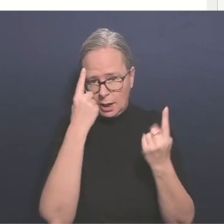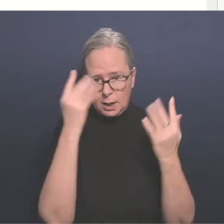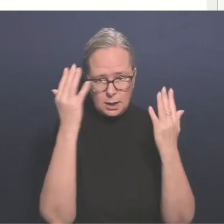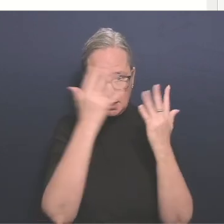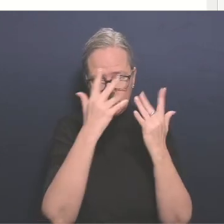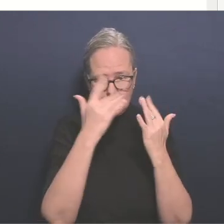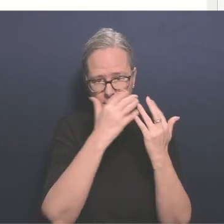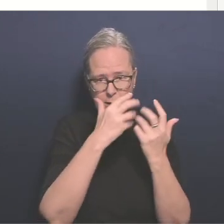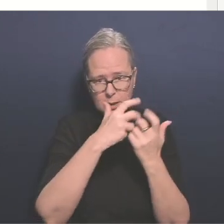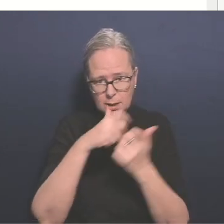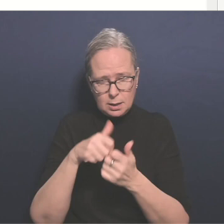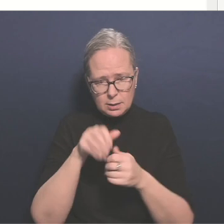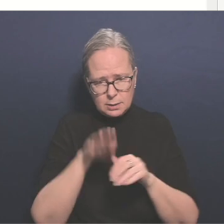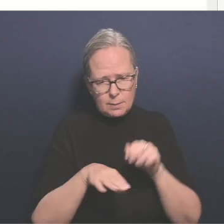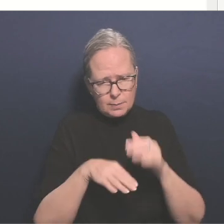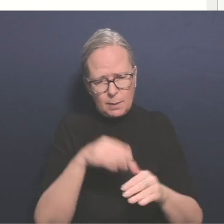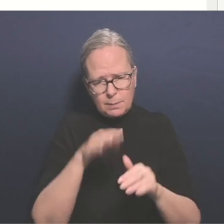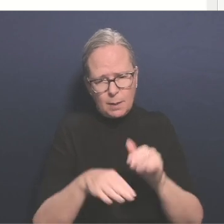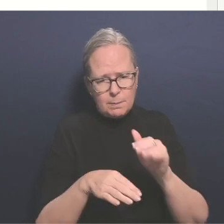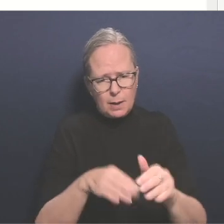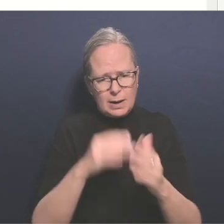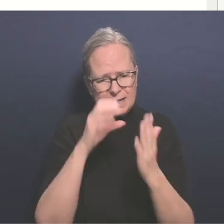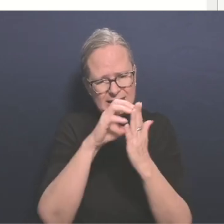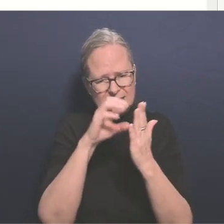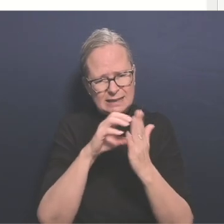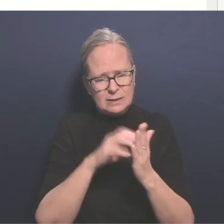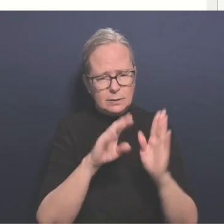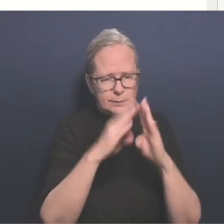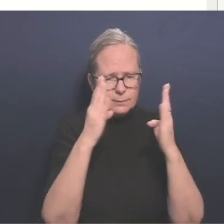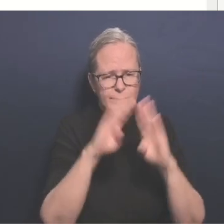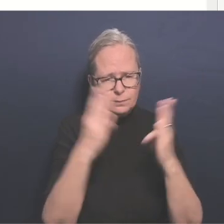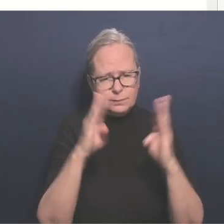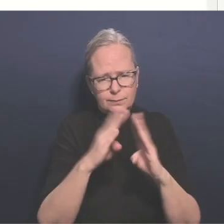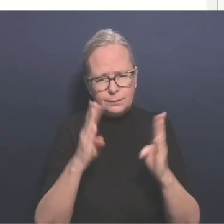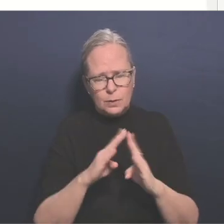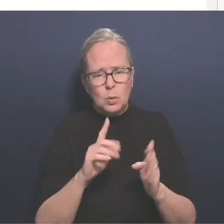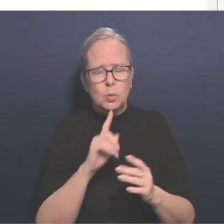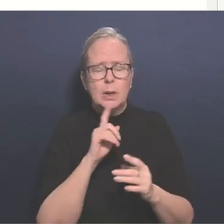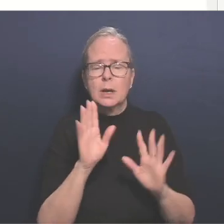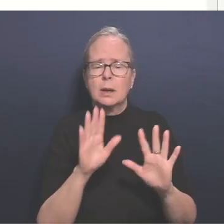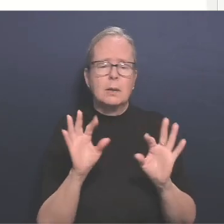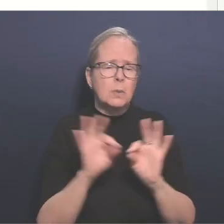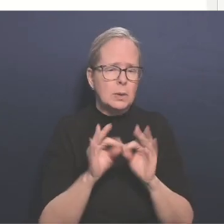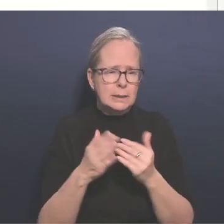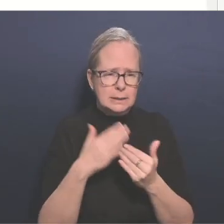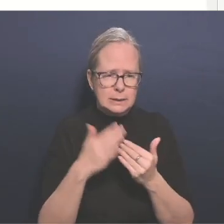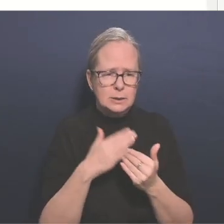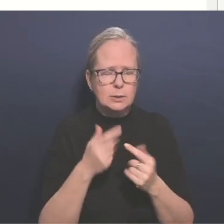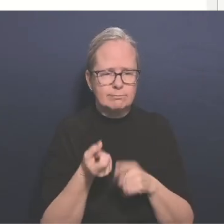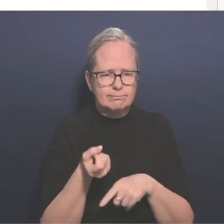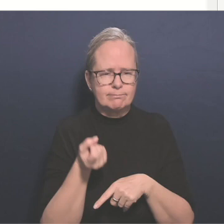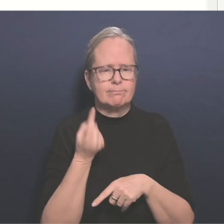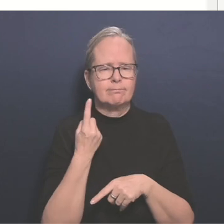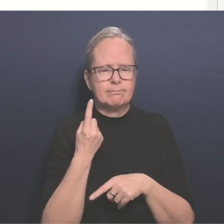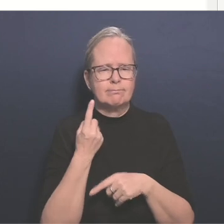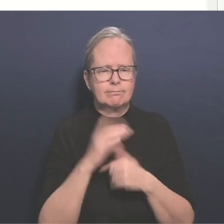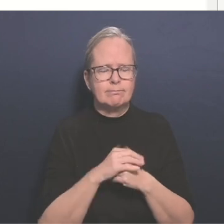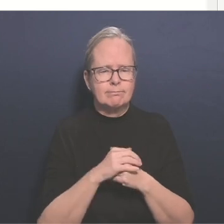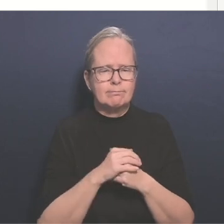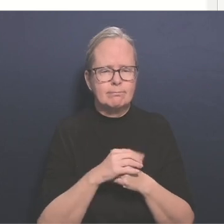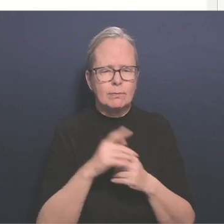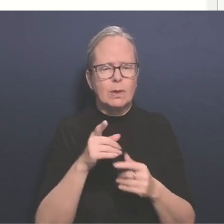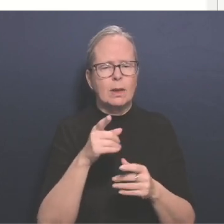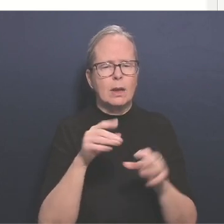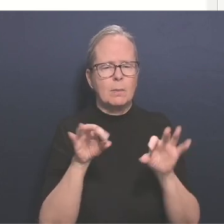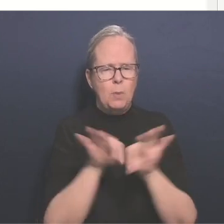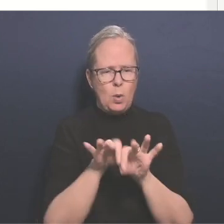denied on their first, second, and even sometimes their third application. So this will go into all the different aspects of what you need to do